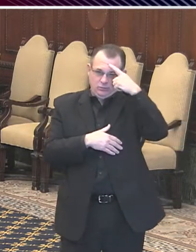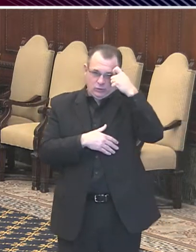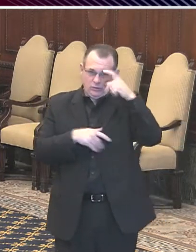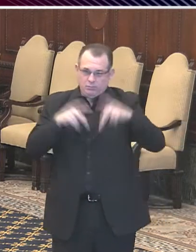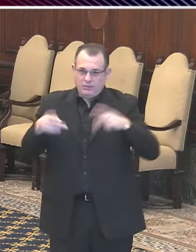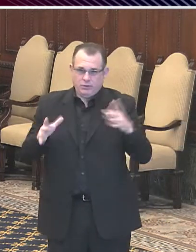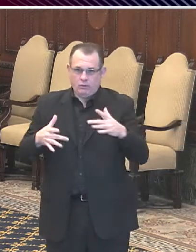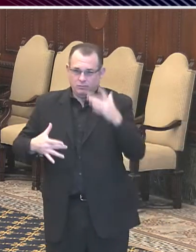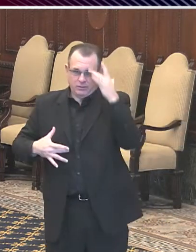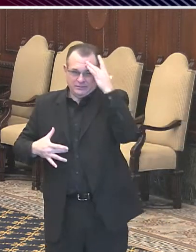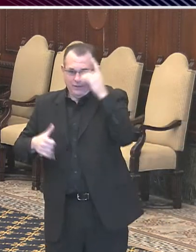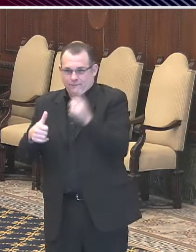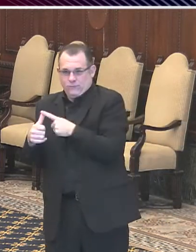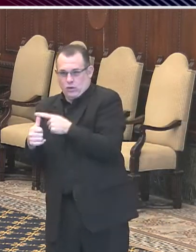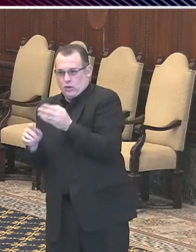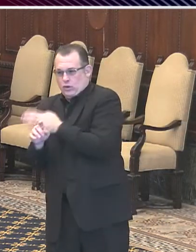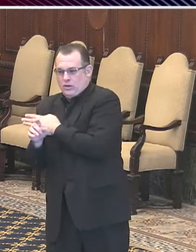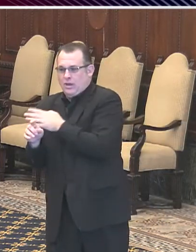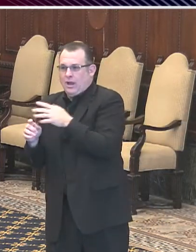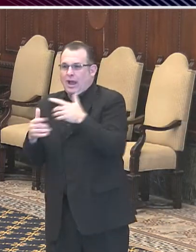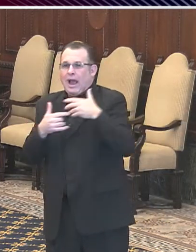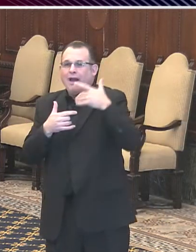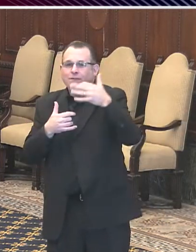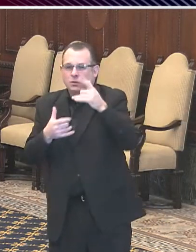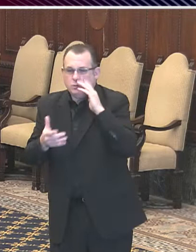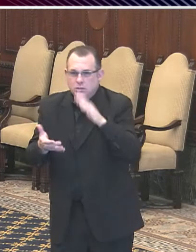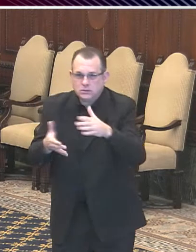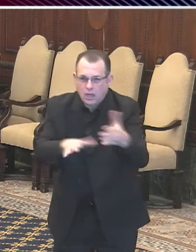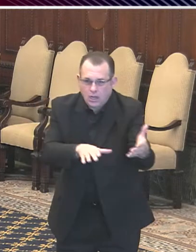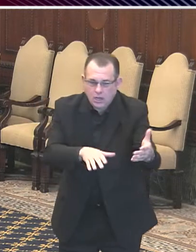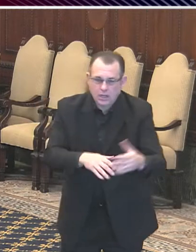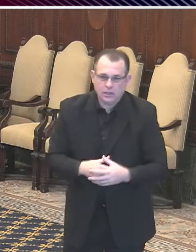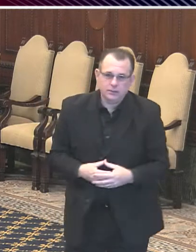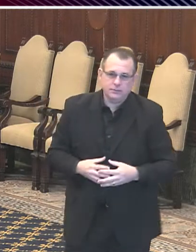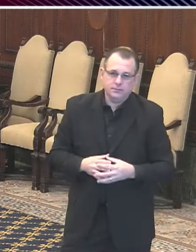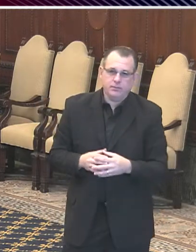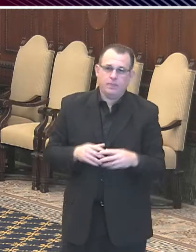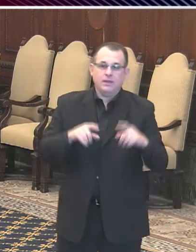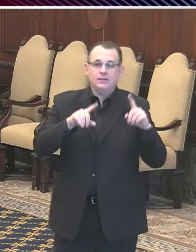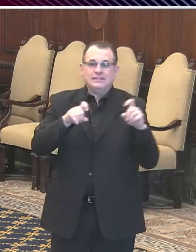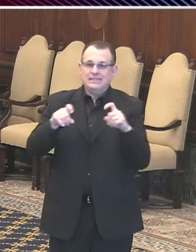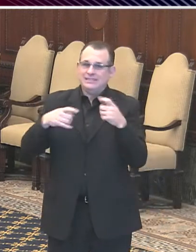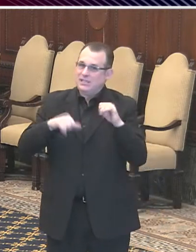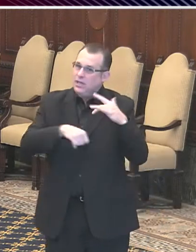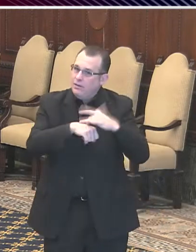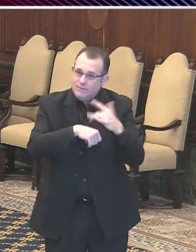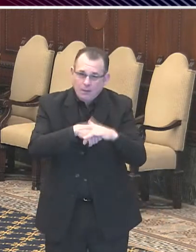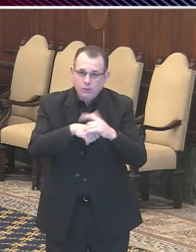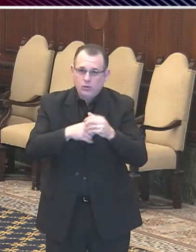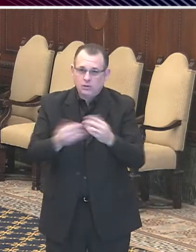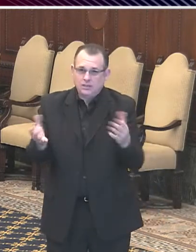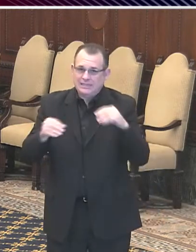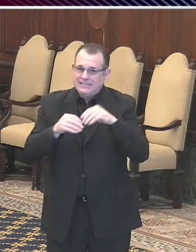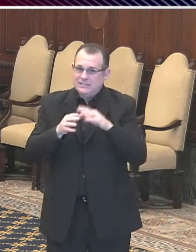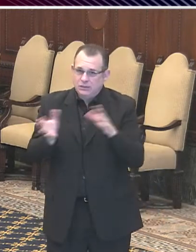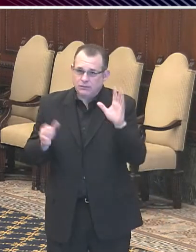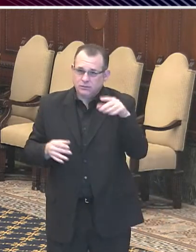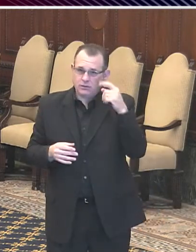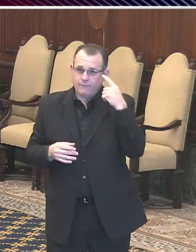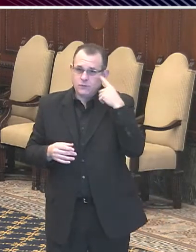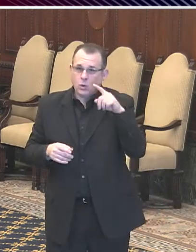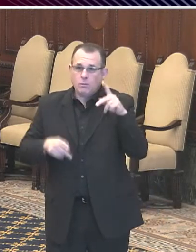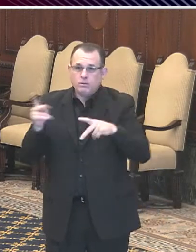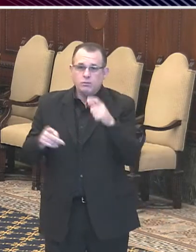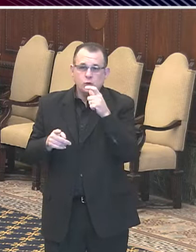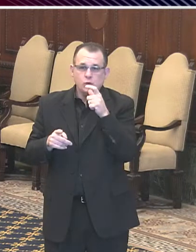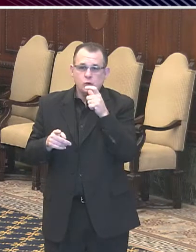to a couple of weeks. As far as testing for this infection, it still is available in general. We're recommending it for people who are